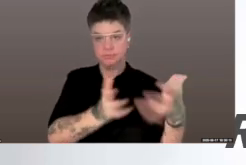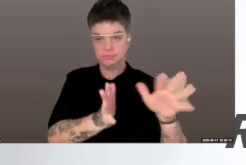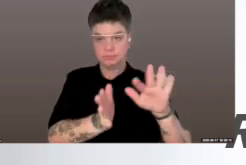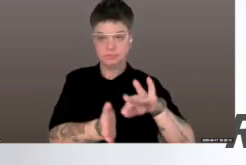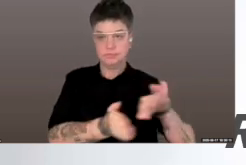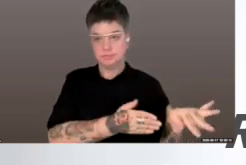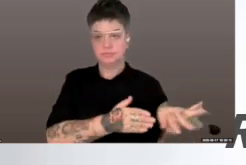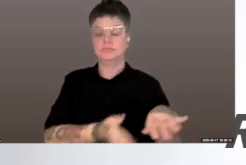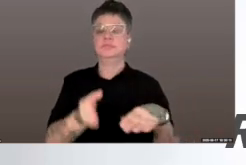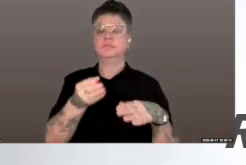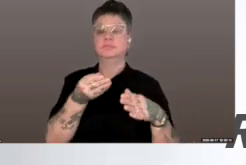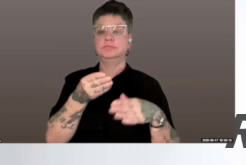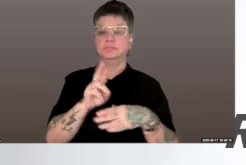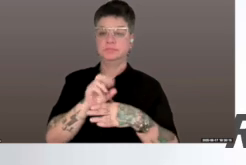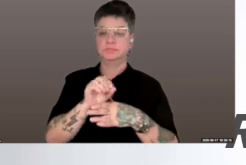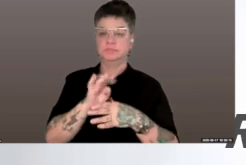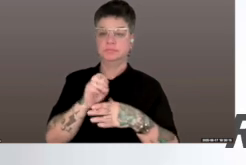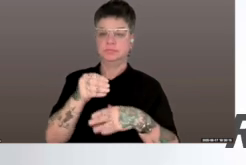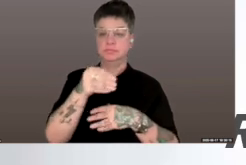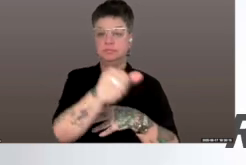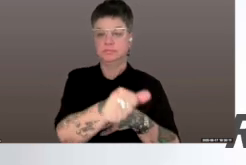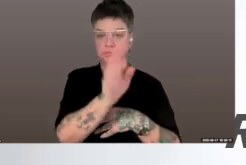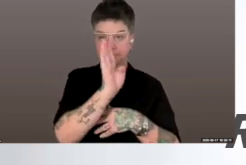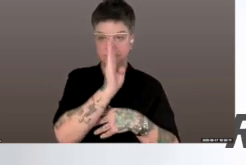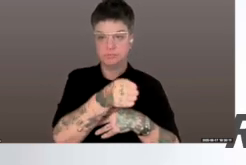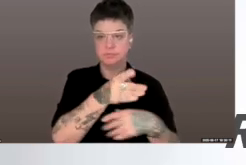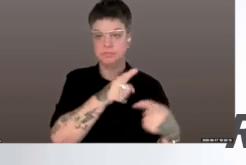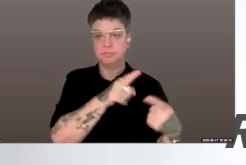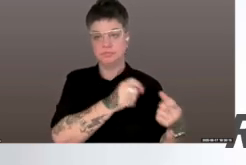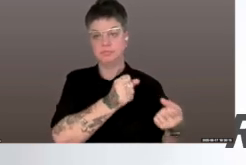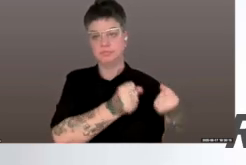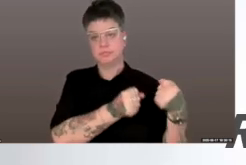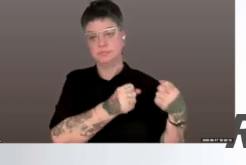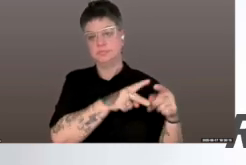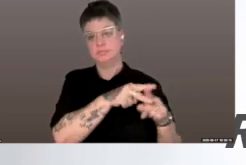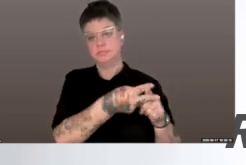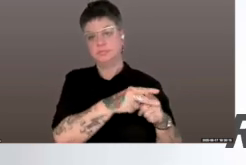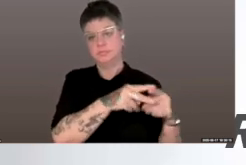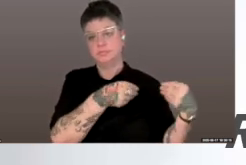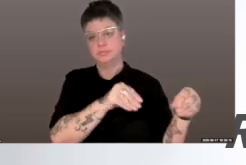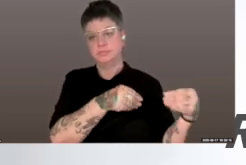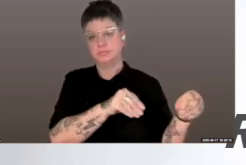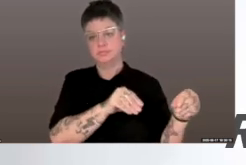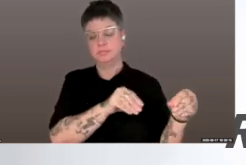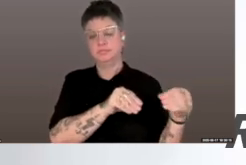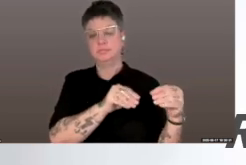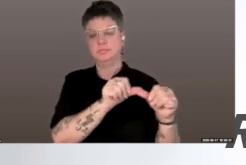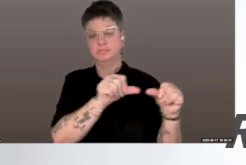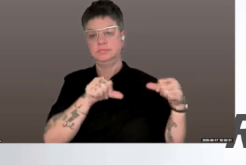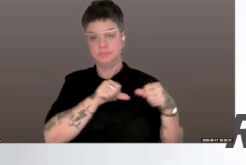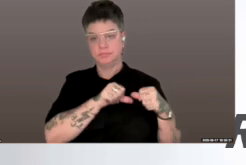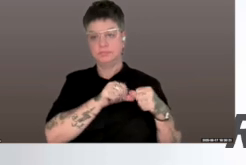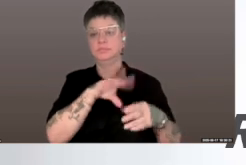components. The initial steps of this process mirror the first route. However, once the vehicle has